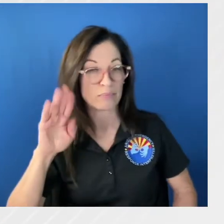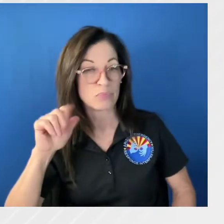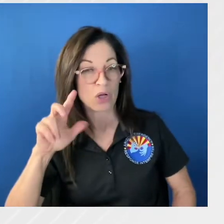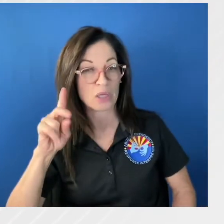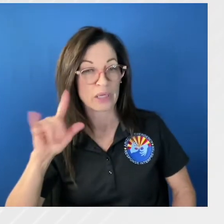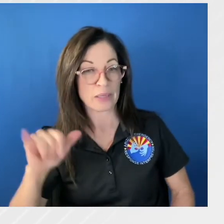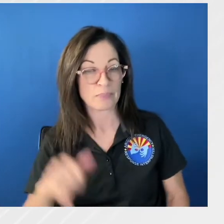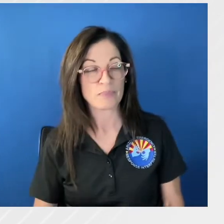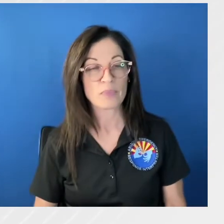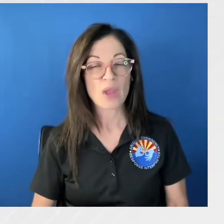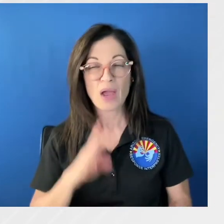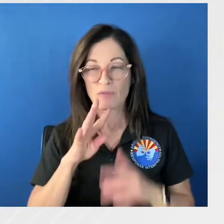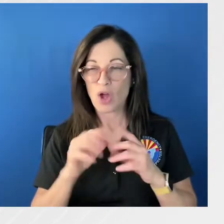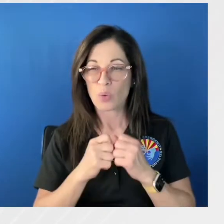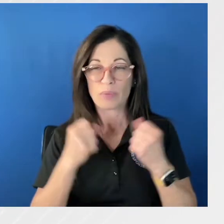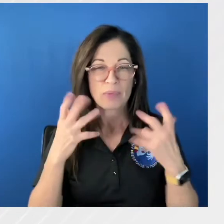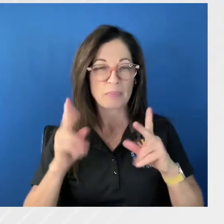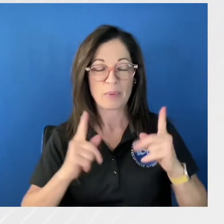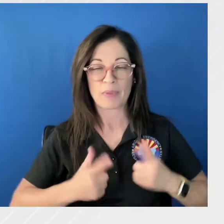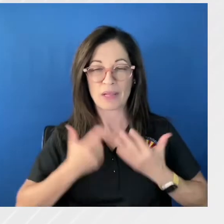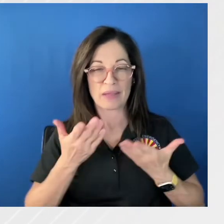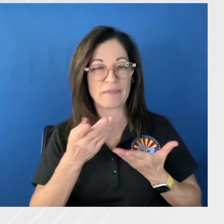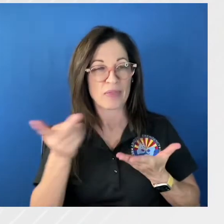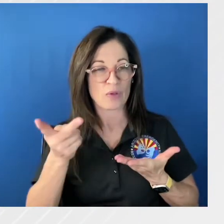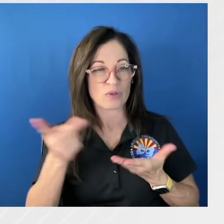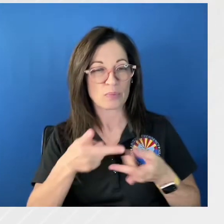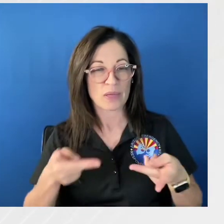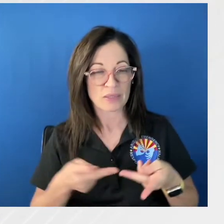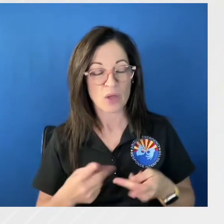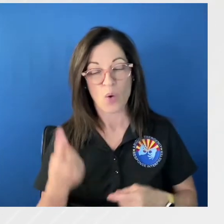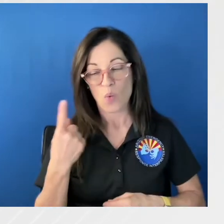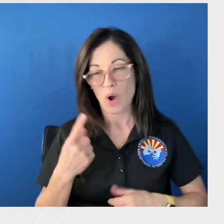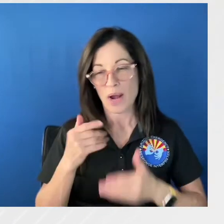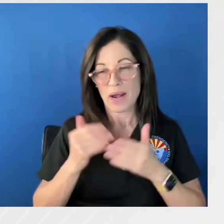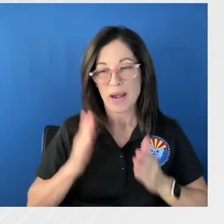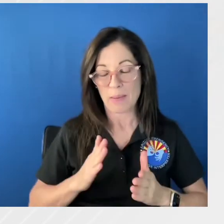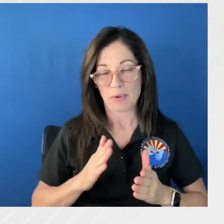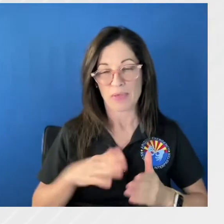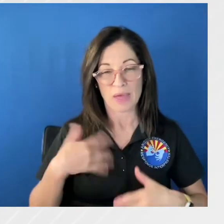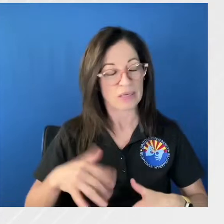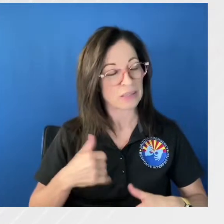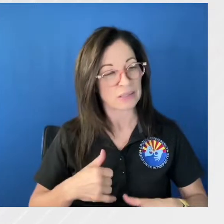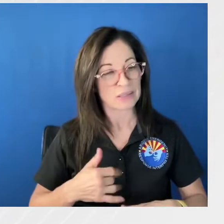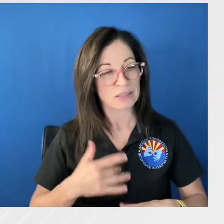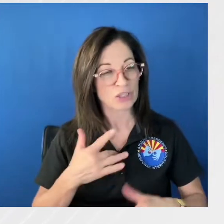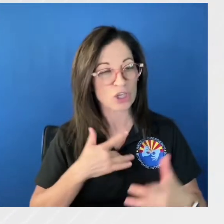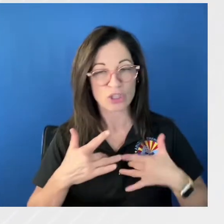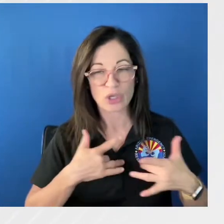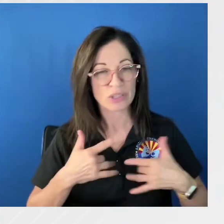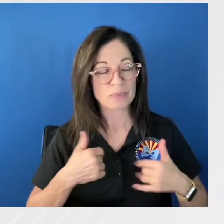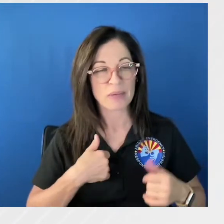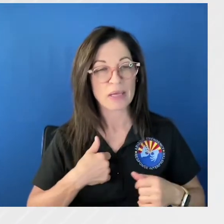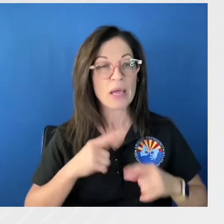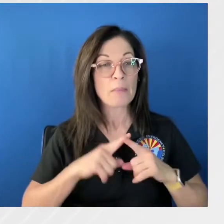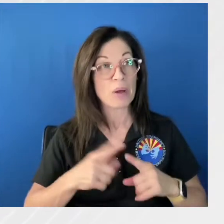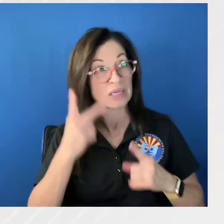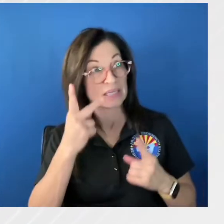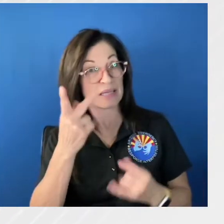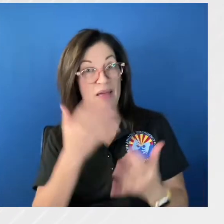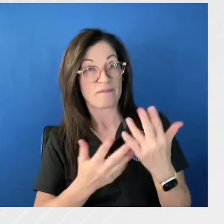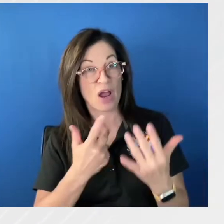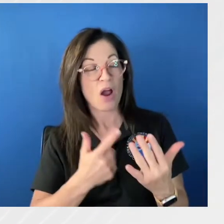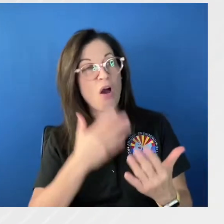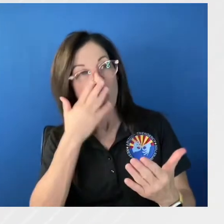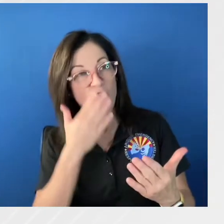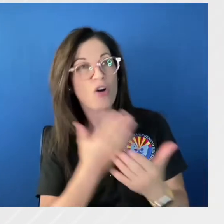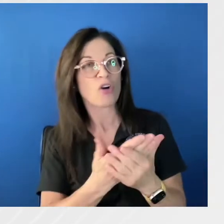in Baldy especially, one in particular that kind of keeps me awake at night, but basically seeing the fire that's pretty well contained when it's at